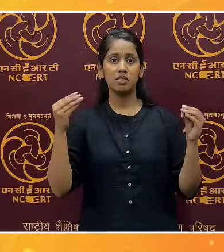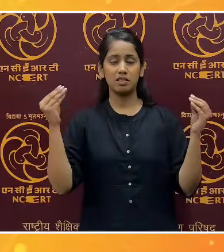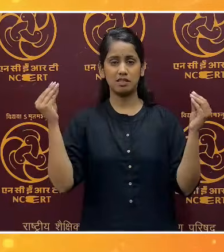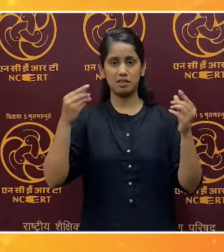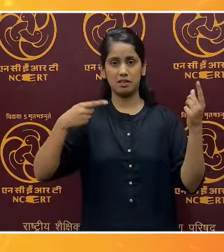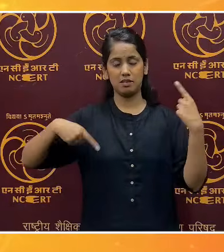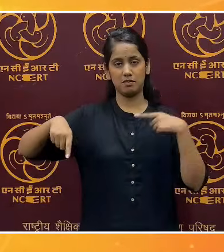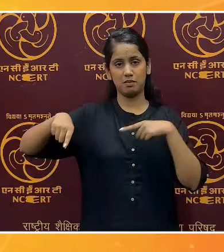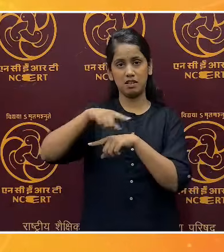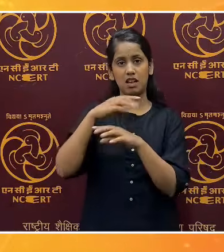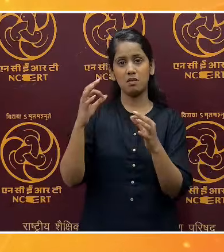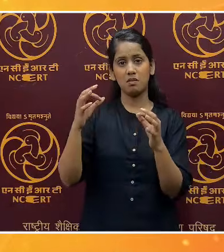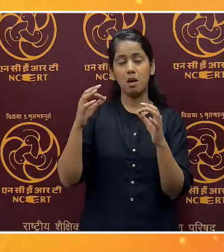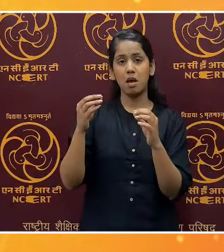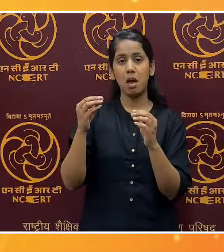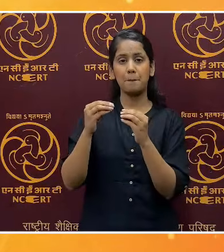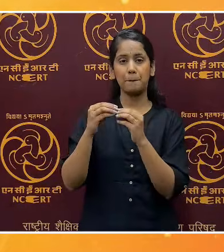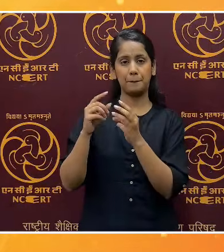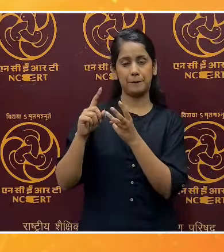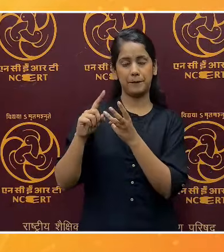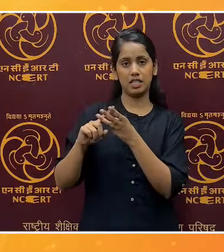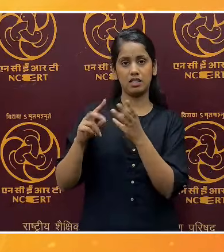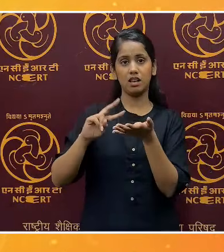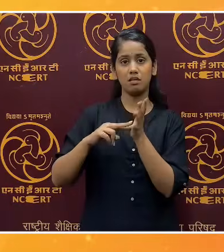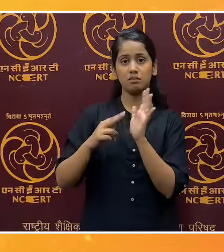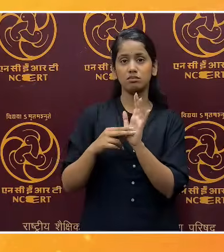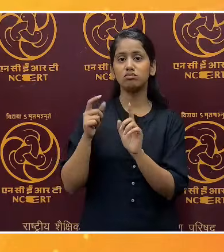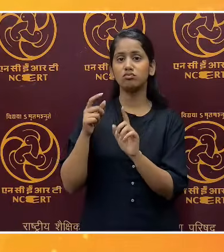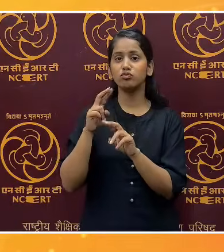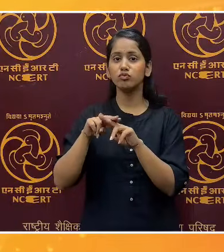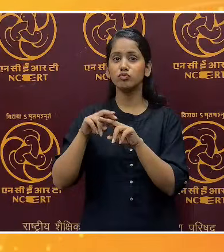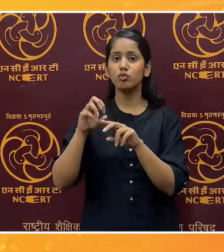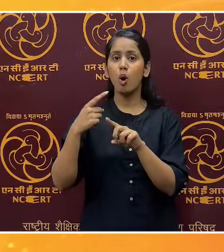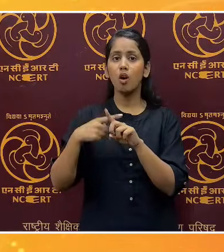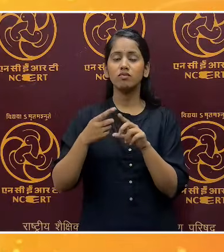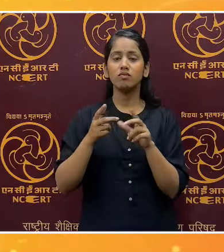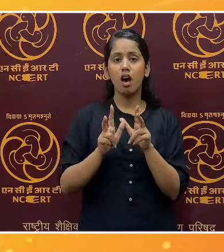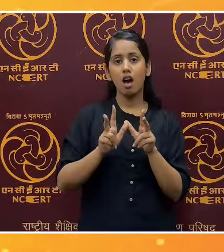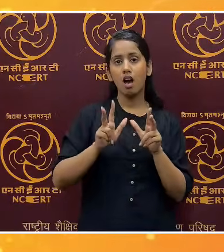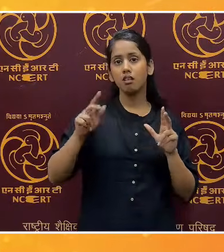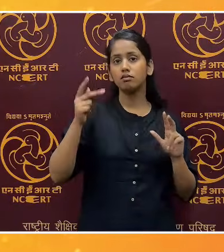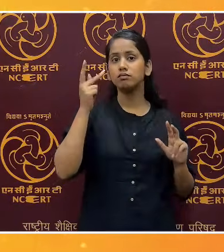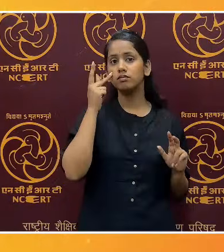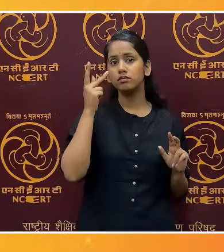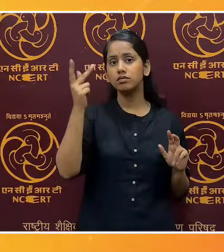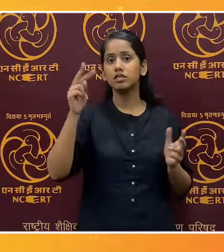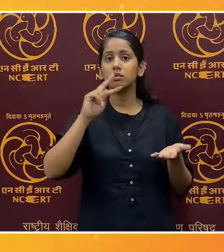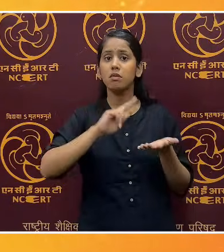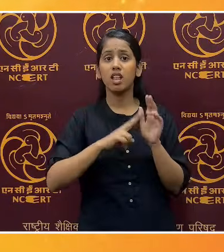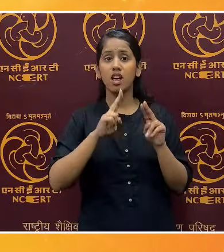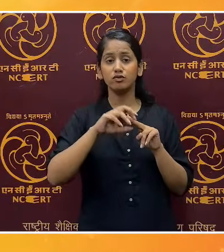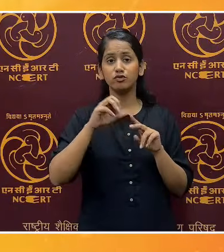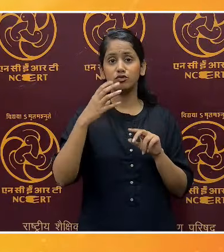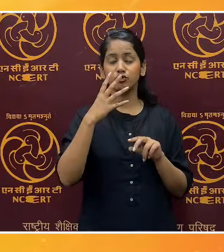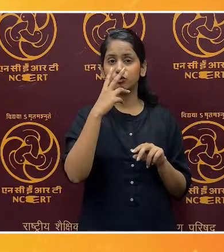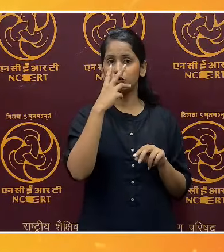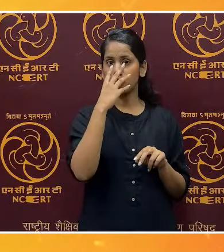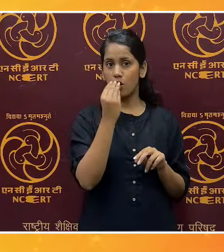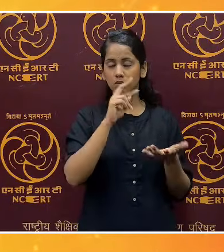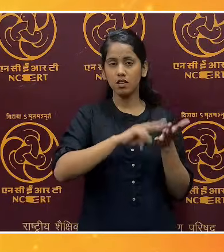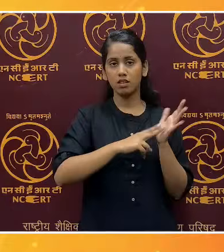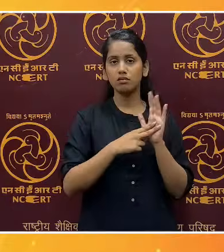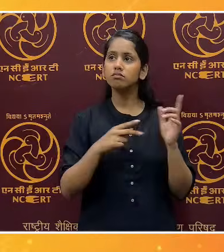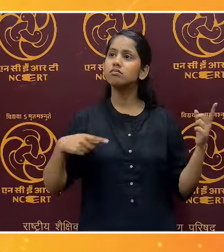his great big beak a morsel the fox would go far to seek. Said the fox in admiring